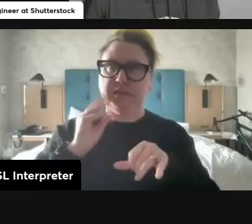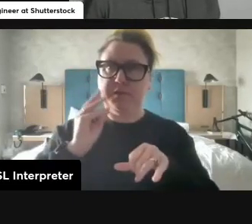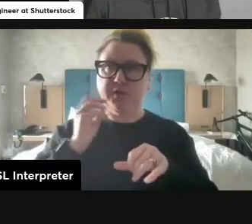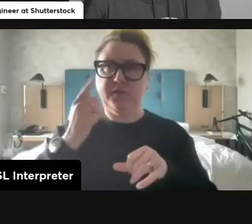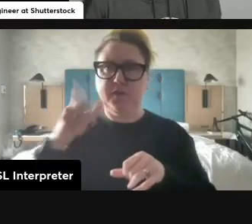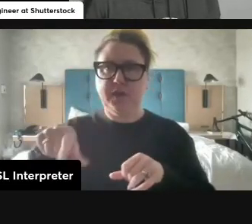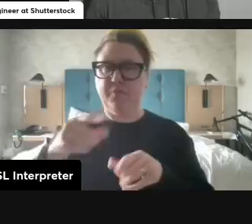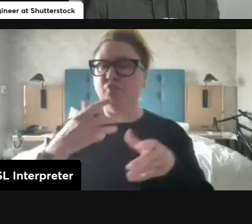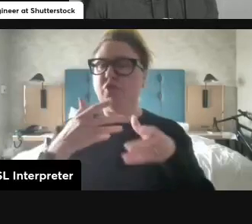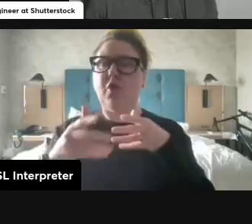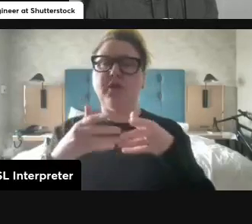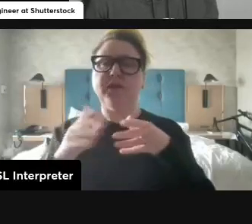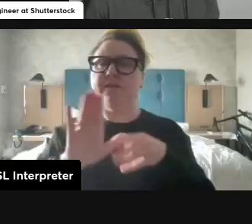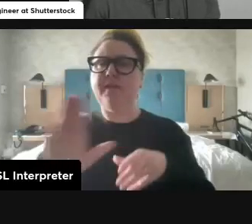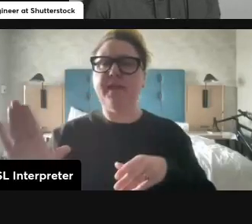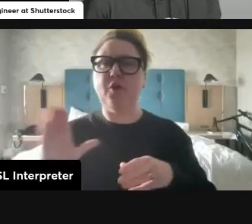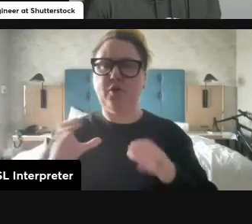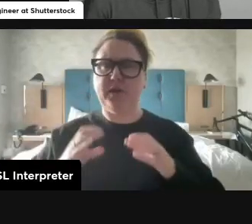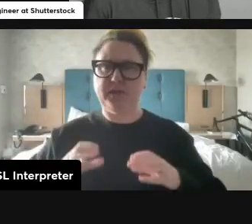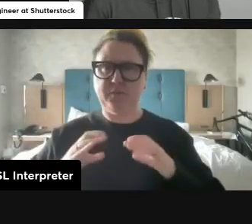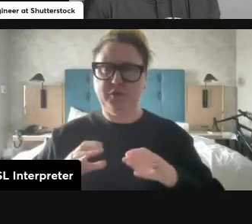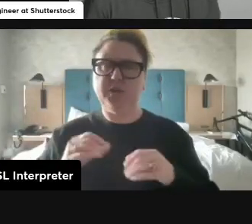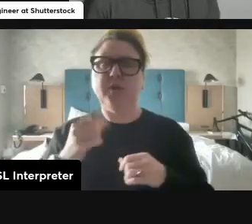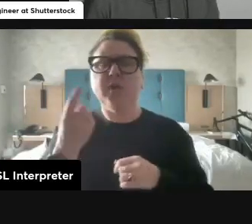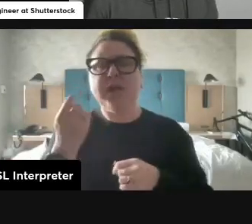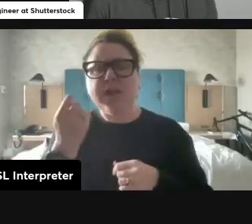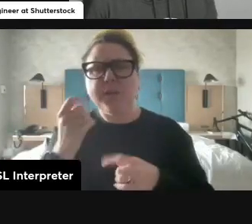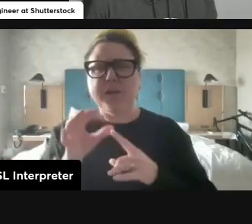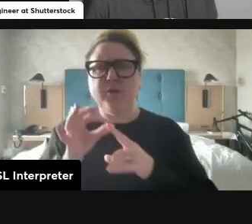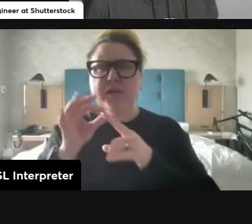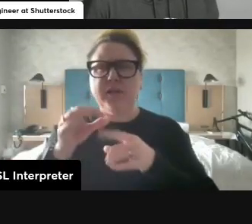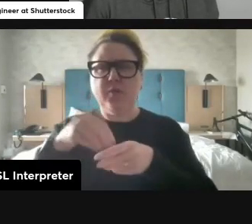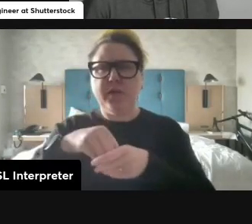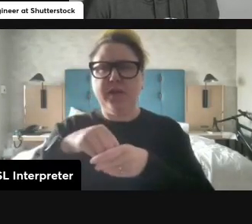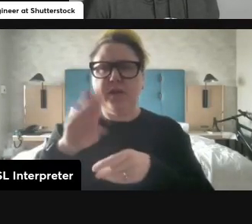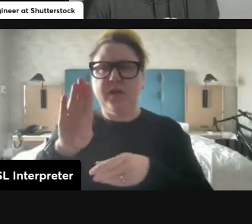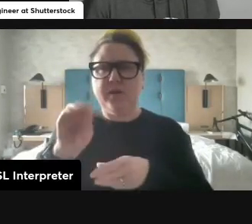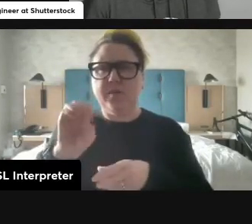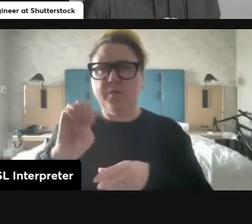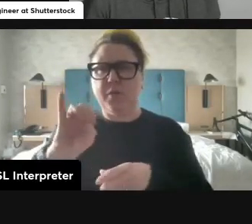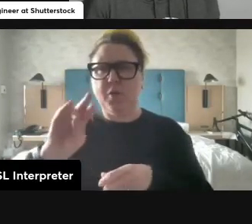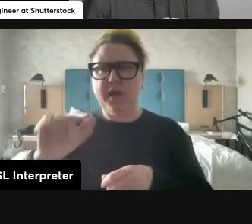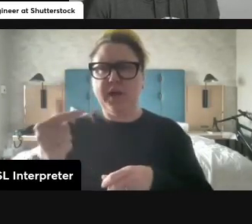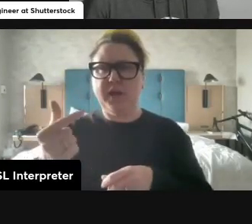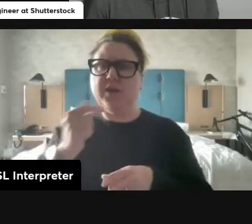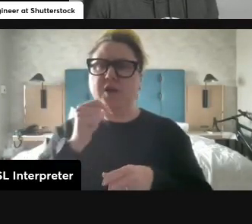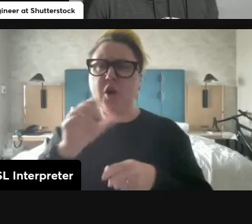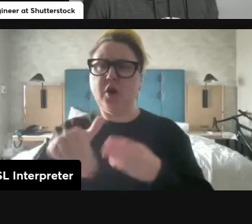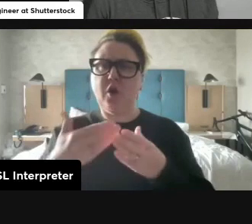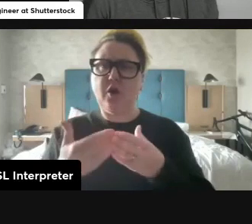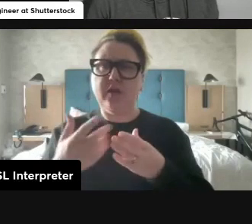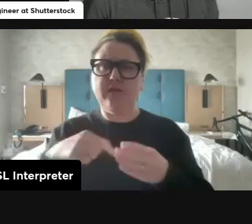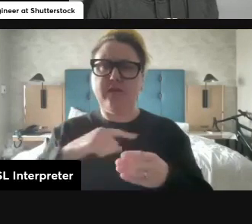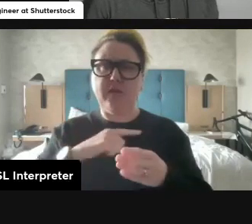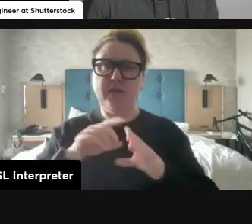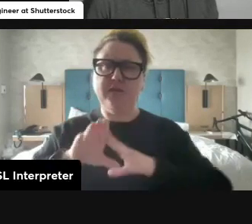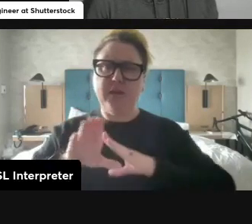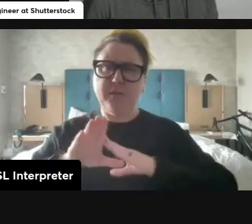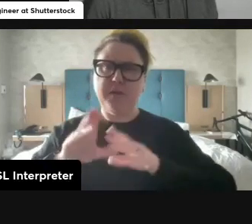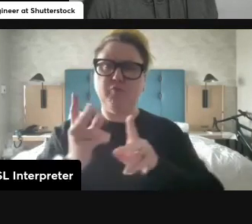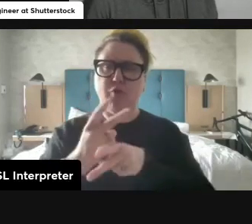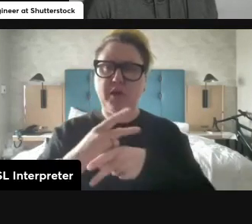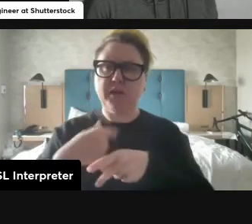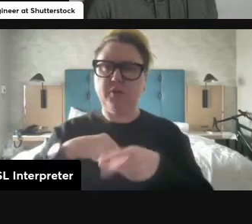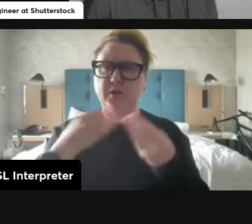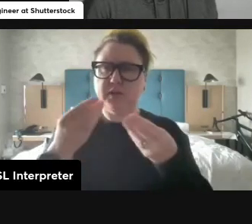customers are. We're a little unique in Boeing in that, like, not all of our stuff is, developing products that we're selling